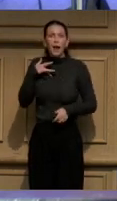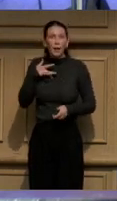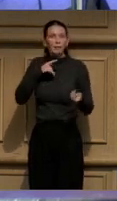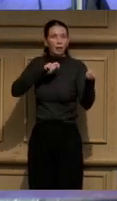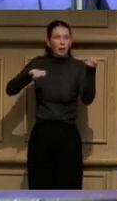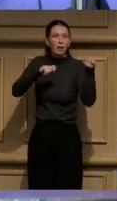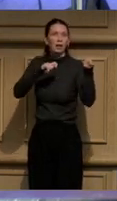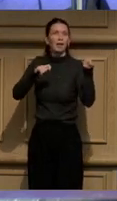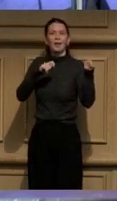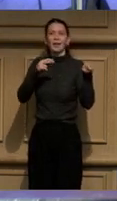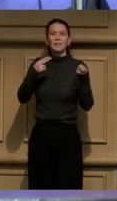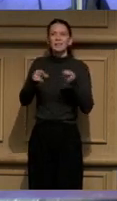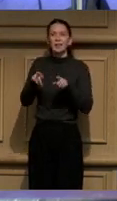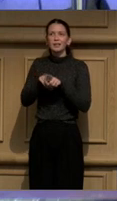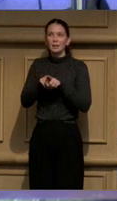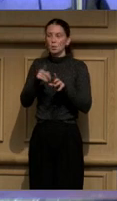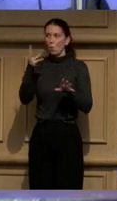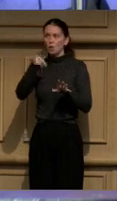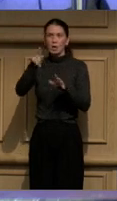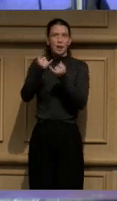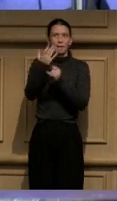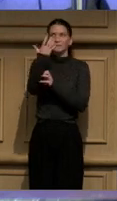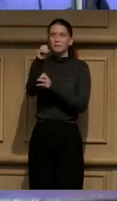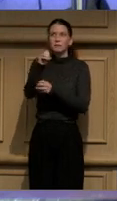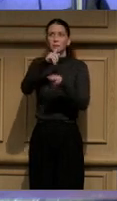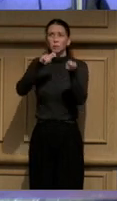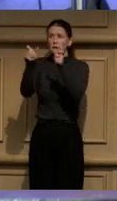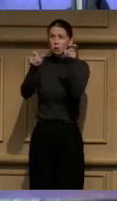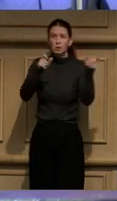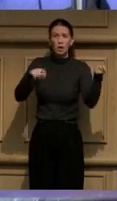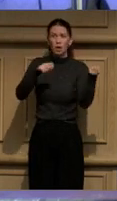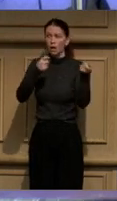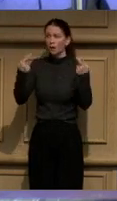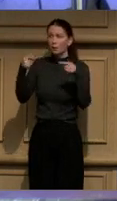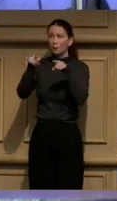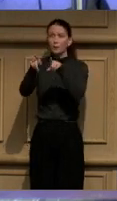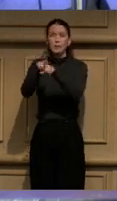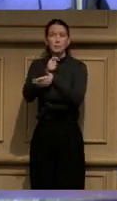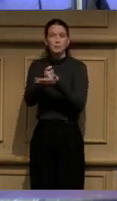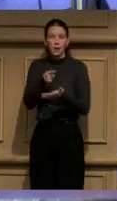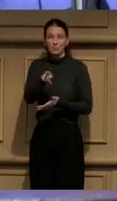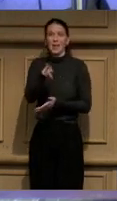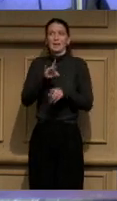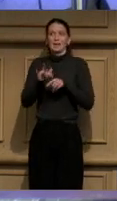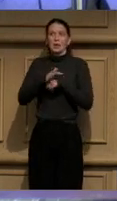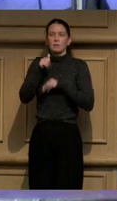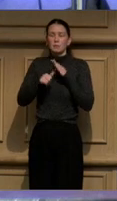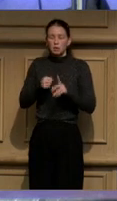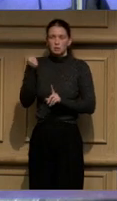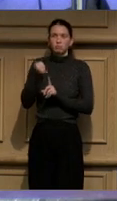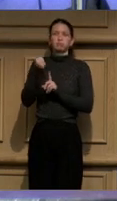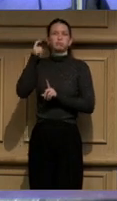50 musicians all working simultaneously at the same time, because it's a physical experience. And I think mm-hmm. those kind of experiences for young